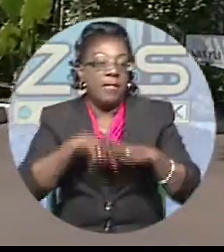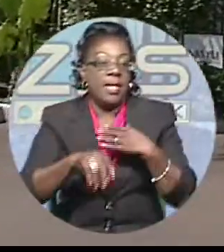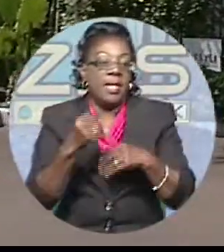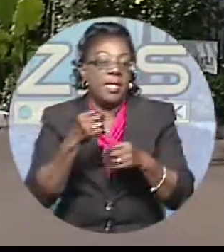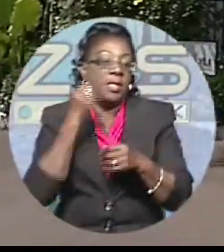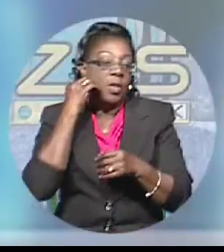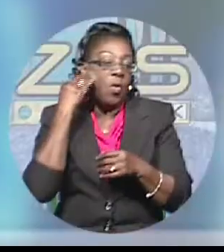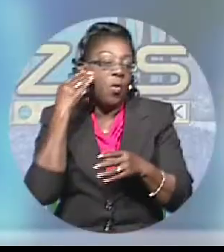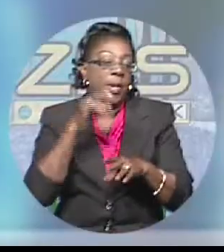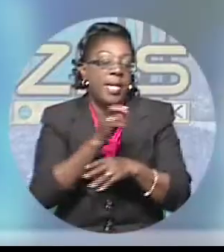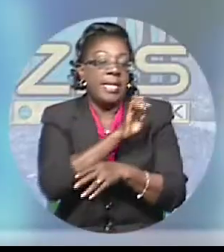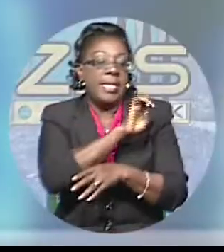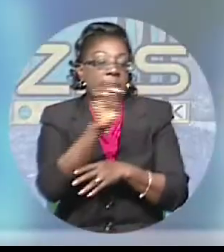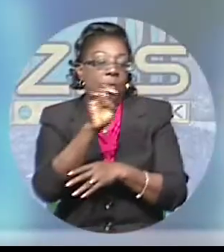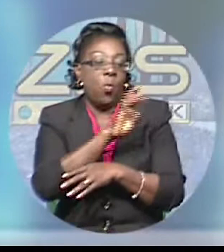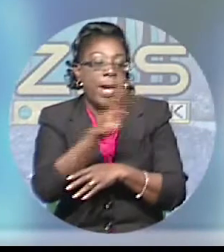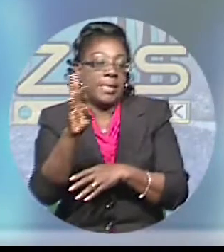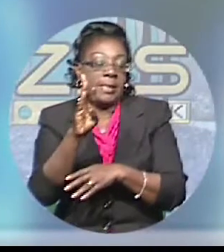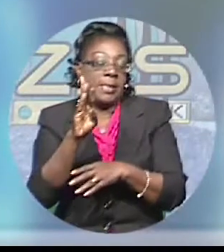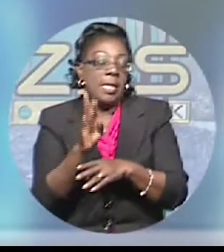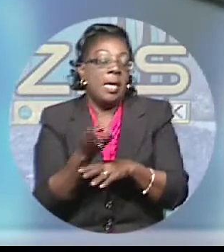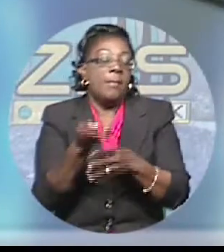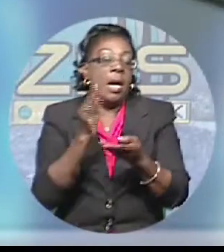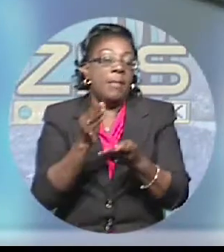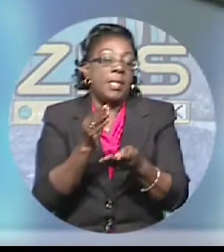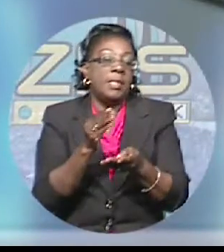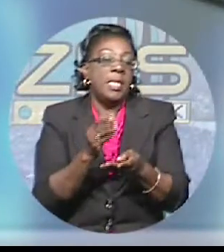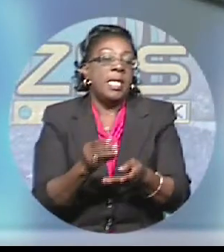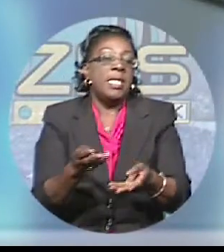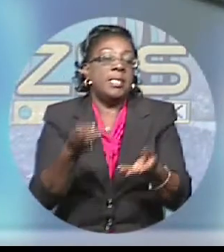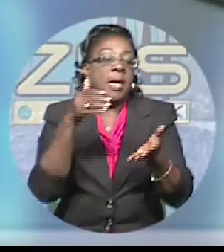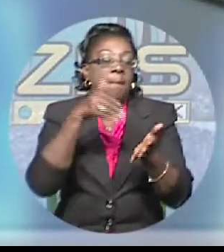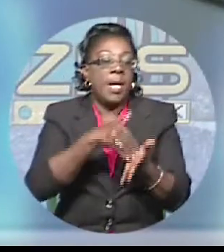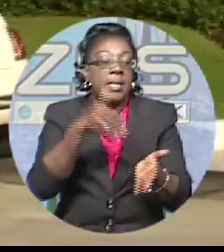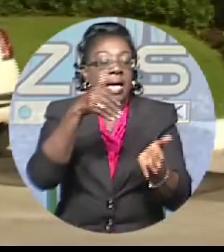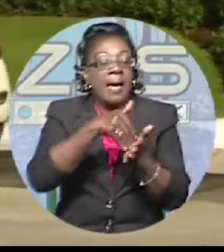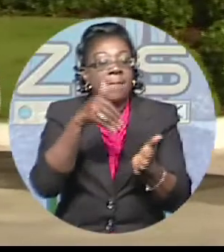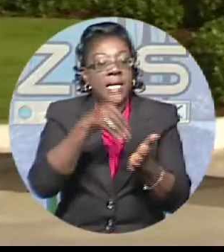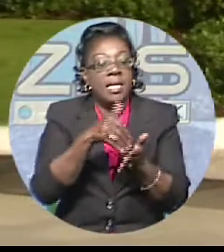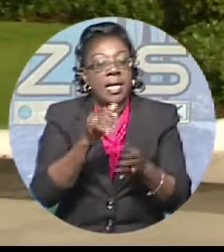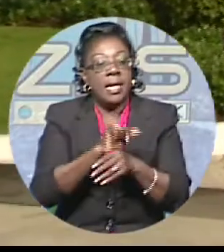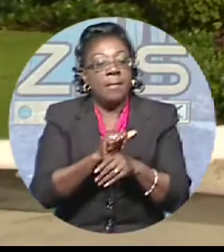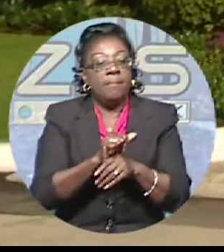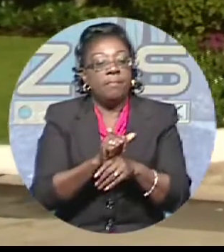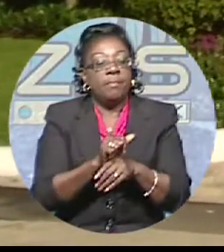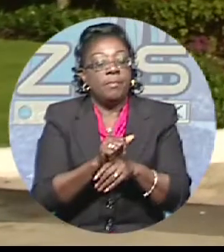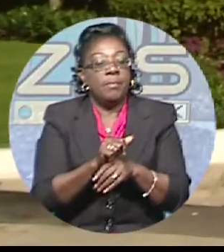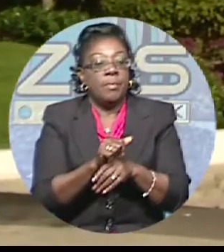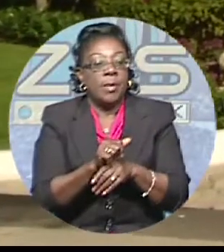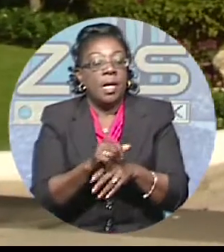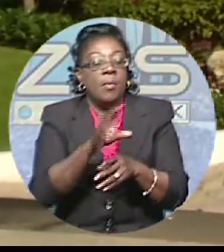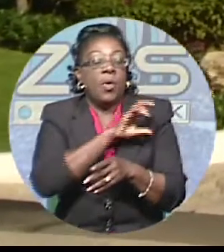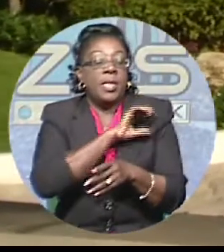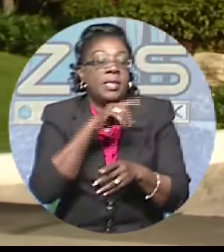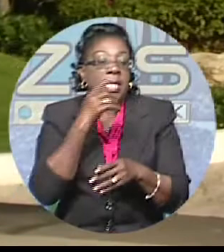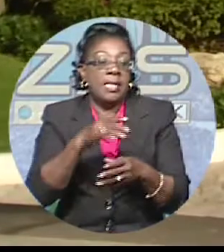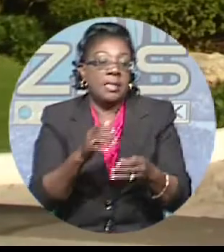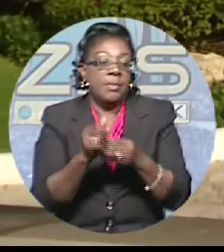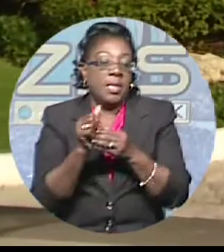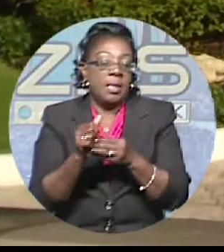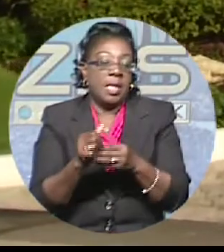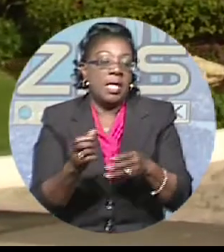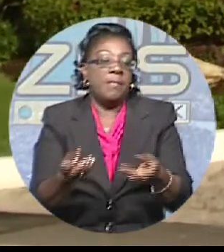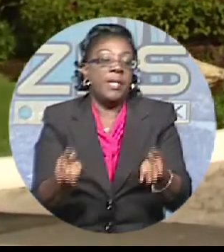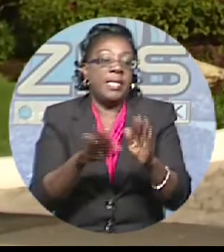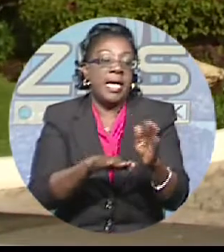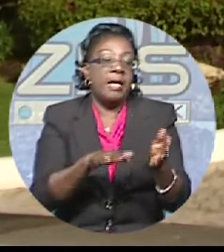gated community. The multi-millionaire podiatrist was found stabbed to death in the dining room of his new mansion. Police estimate he had been dead for